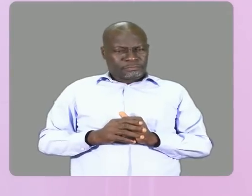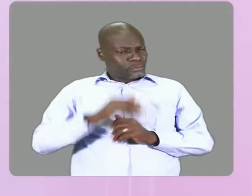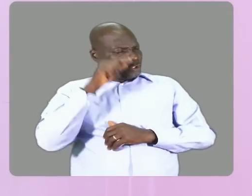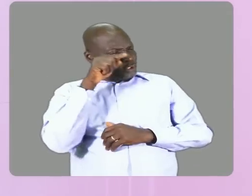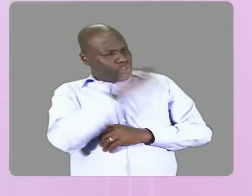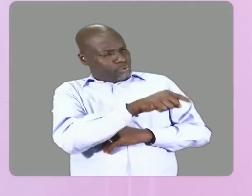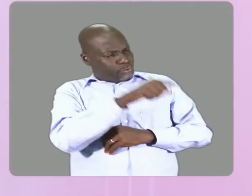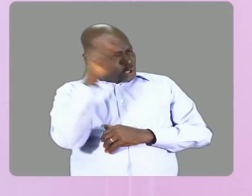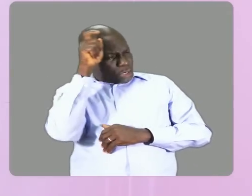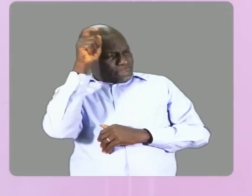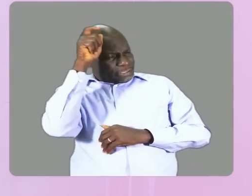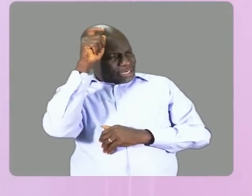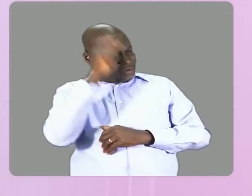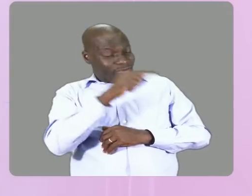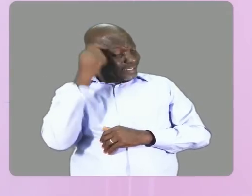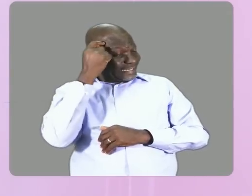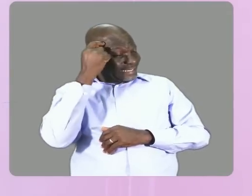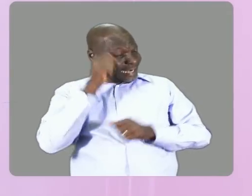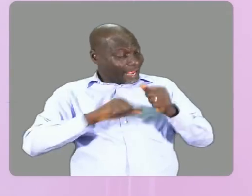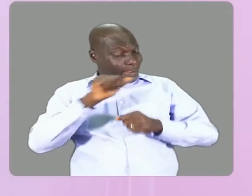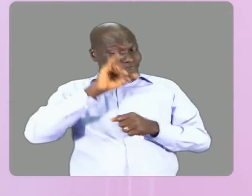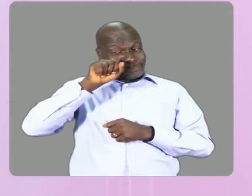se o genge makwa Job ho.